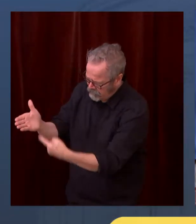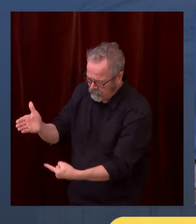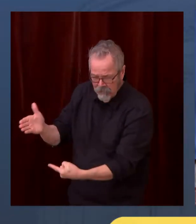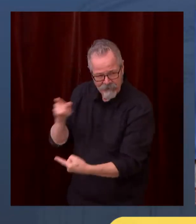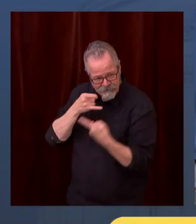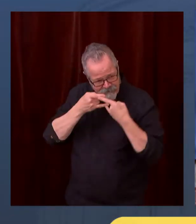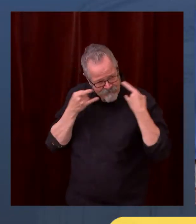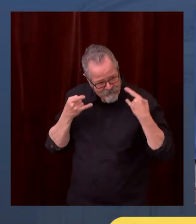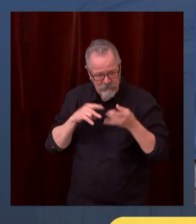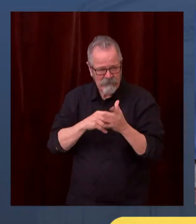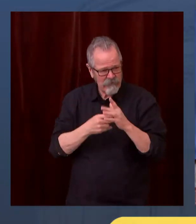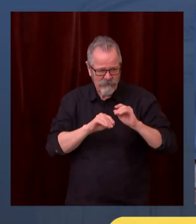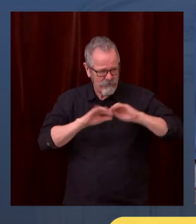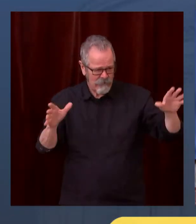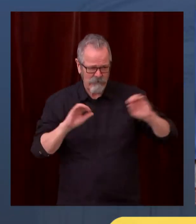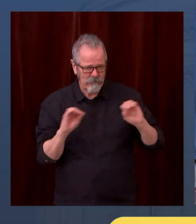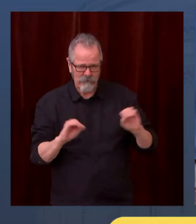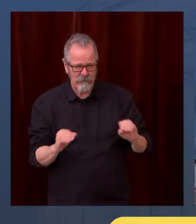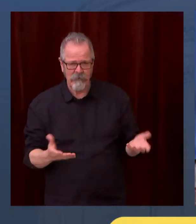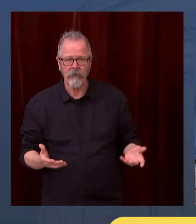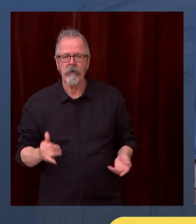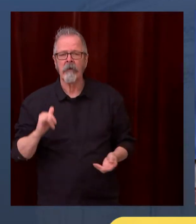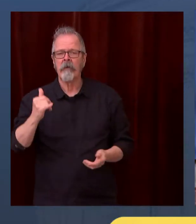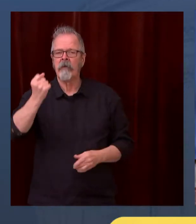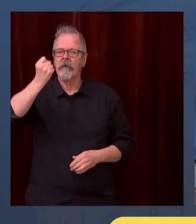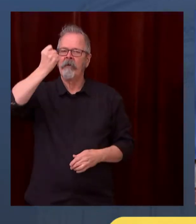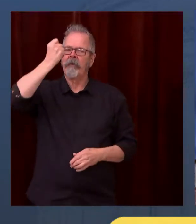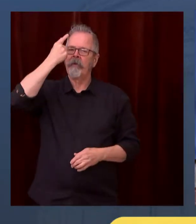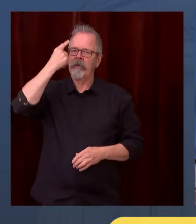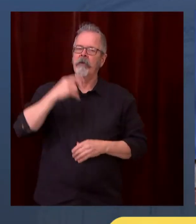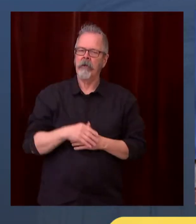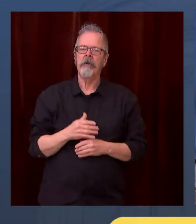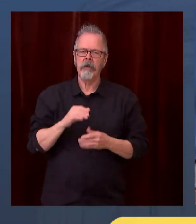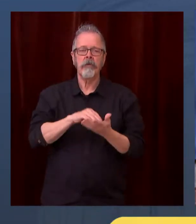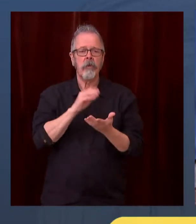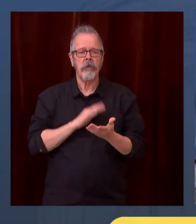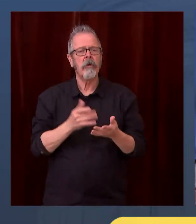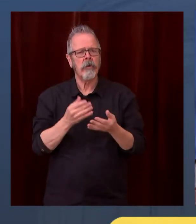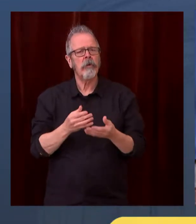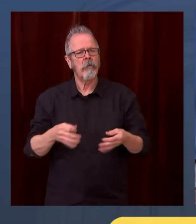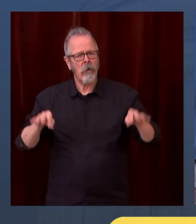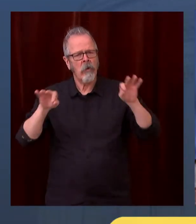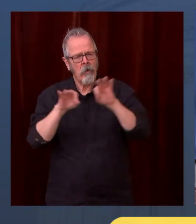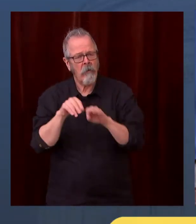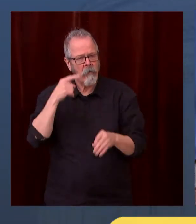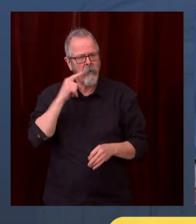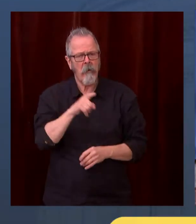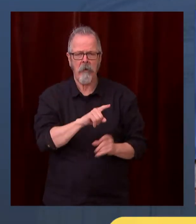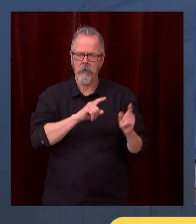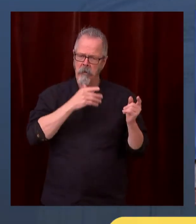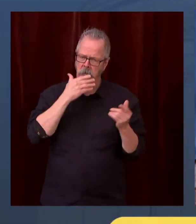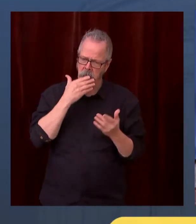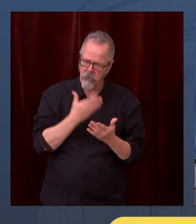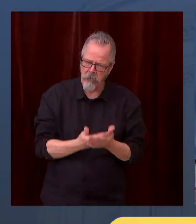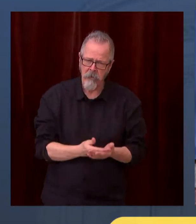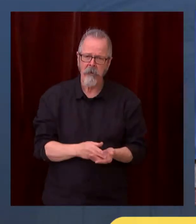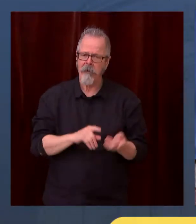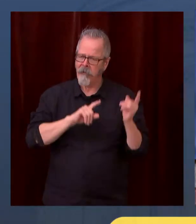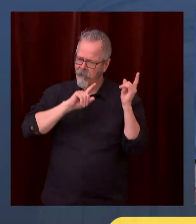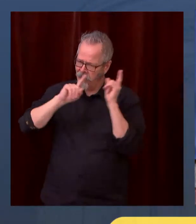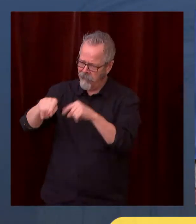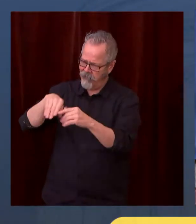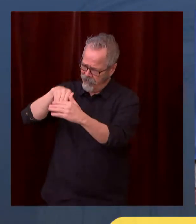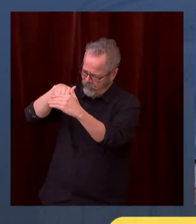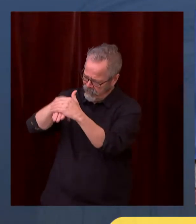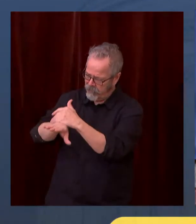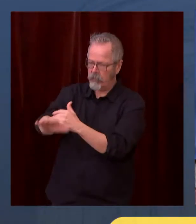give these students what they need, which is a good, to the extent possible, on-site instruction should they desire it. And I hope that that